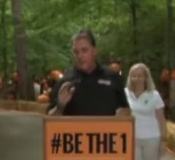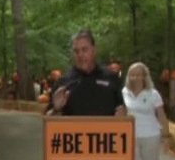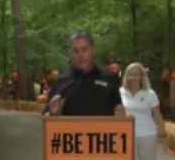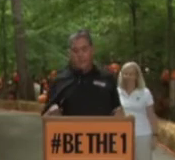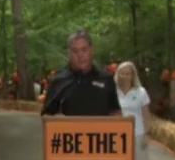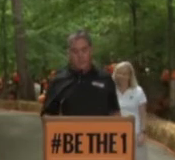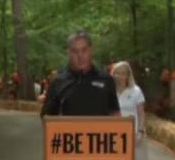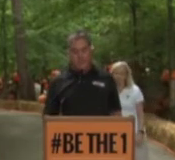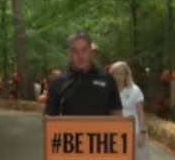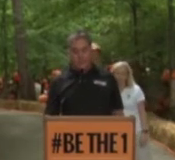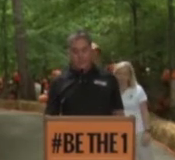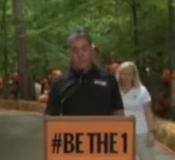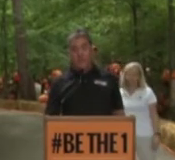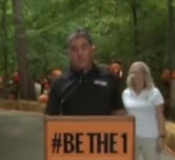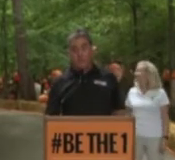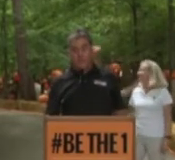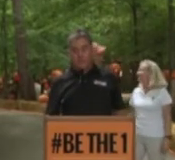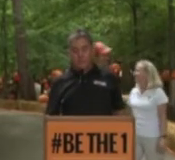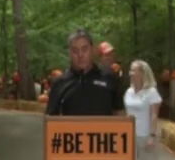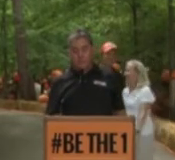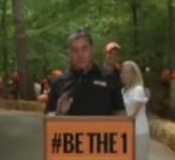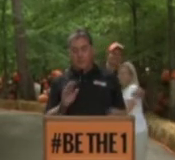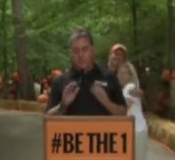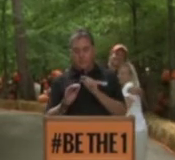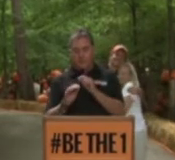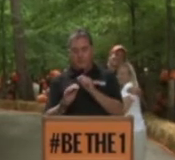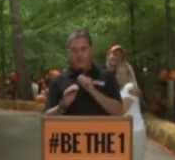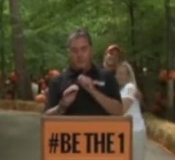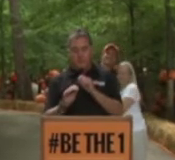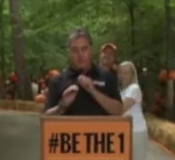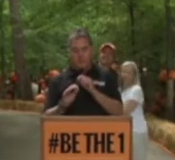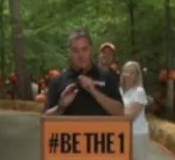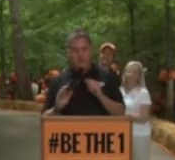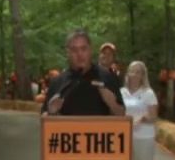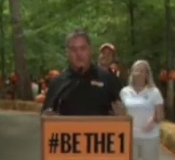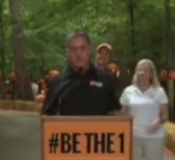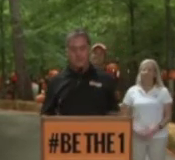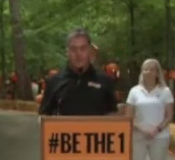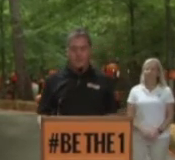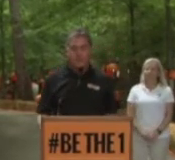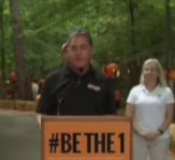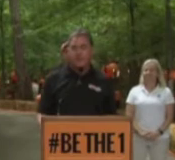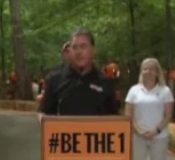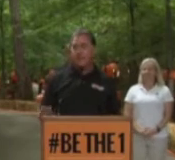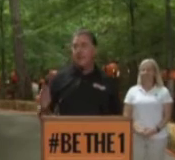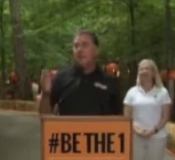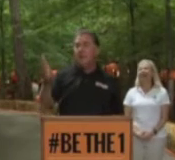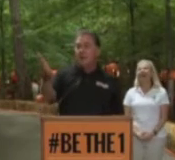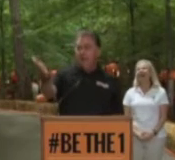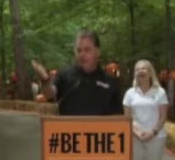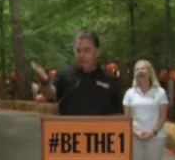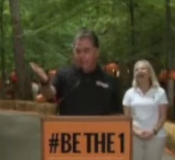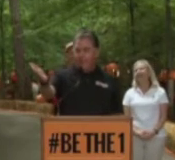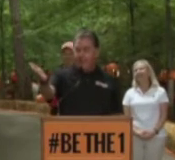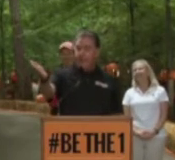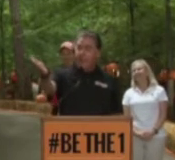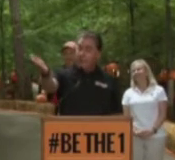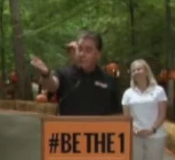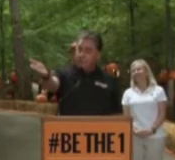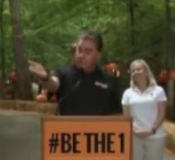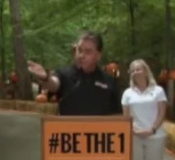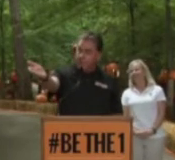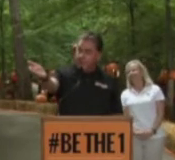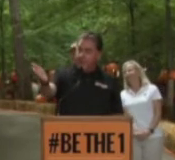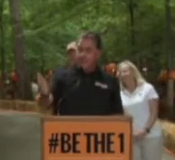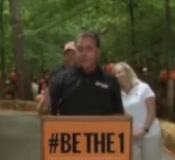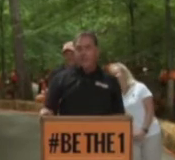You only have 24 days to do that, so make sure you come early and come often. That's like voting in Kentucky. And with that, I